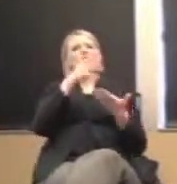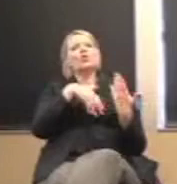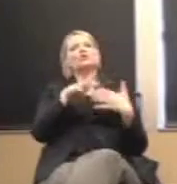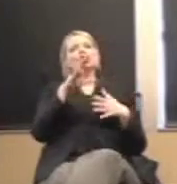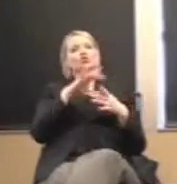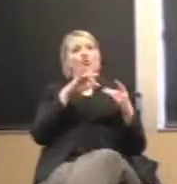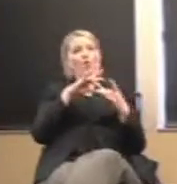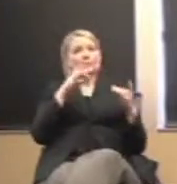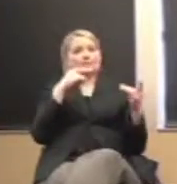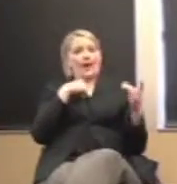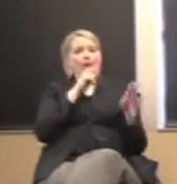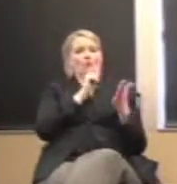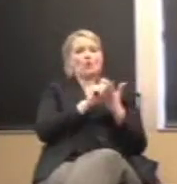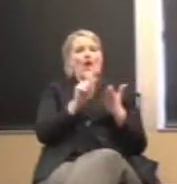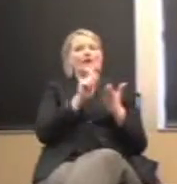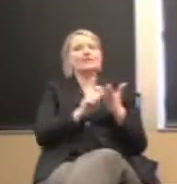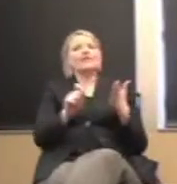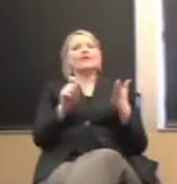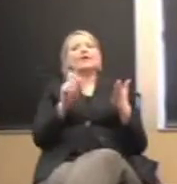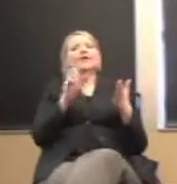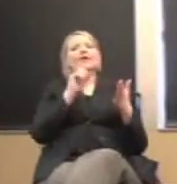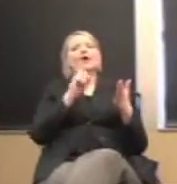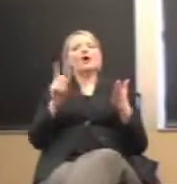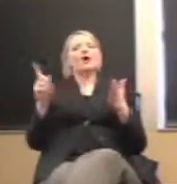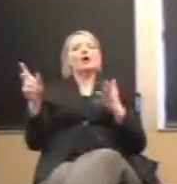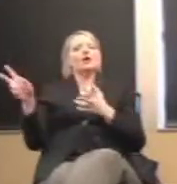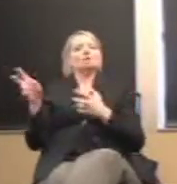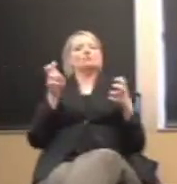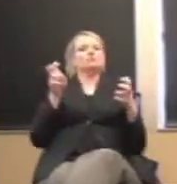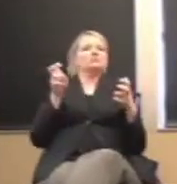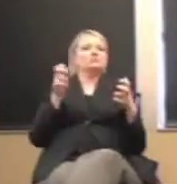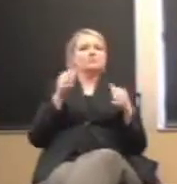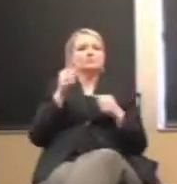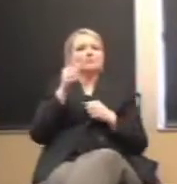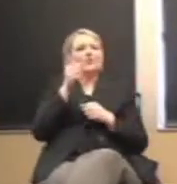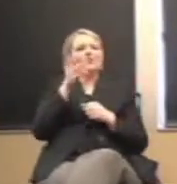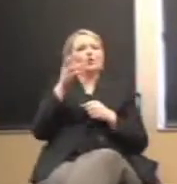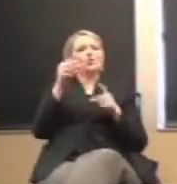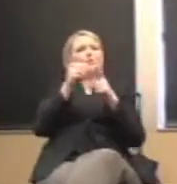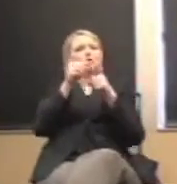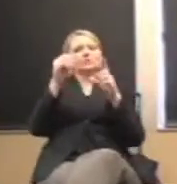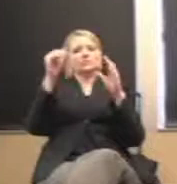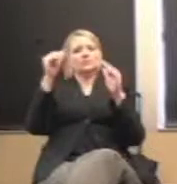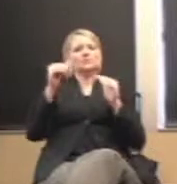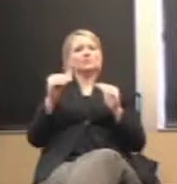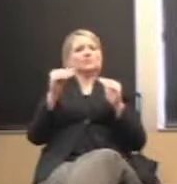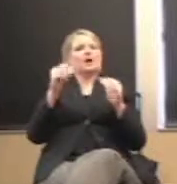write are very much adapted, where there's only a few words on a page, lots of pictures.